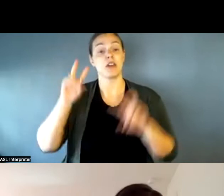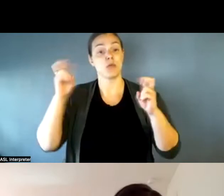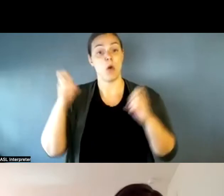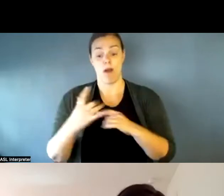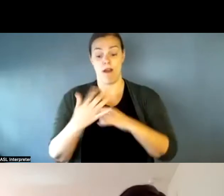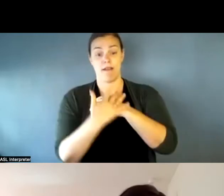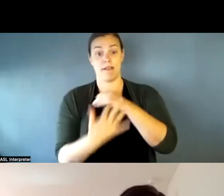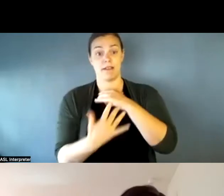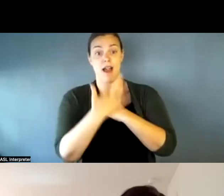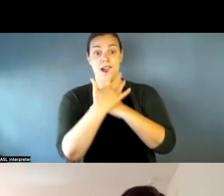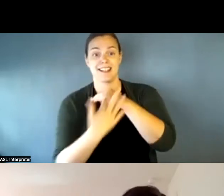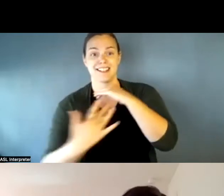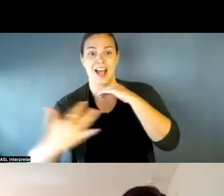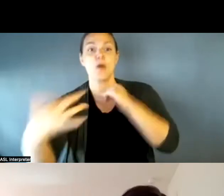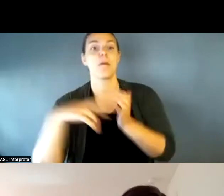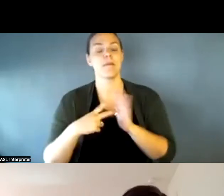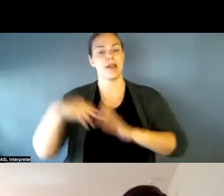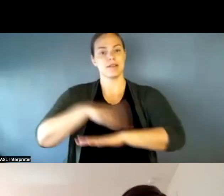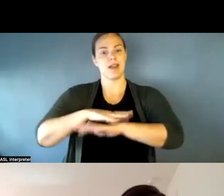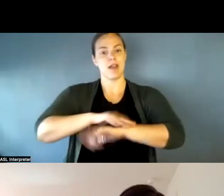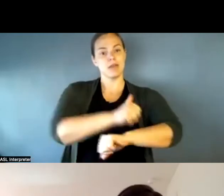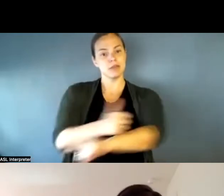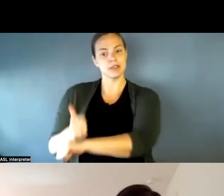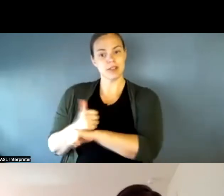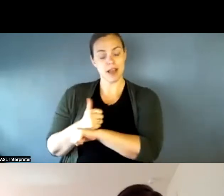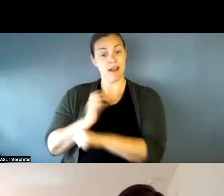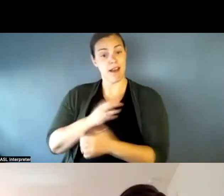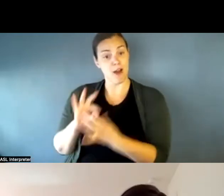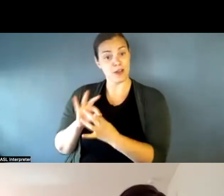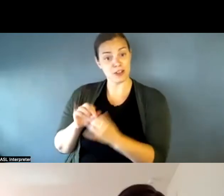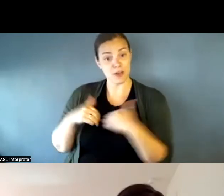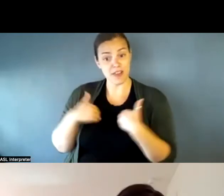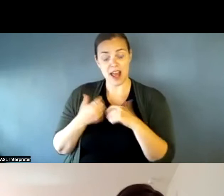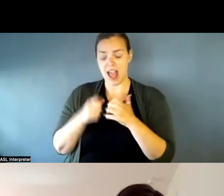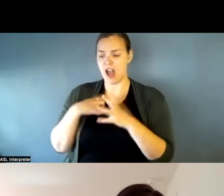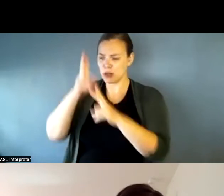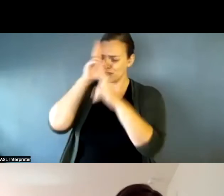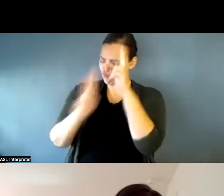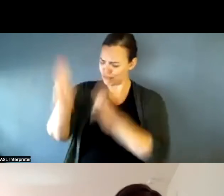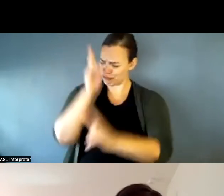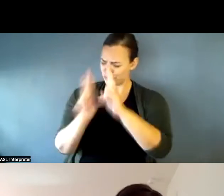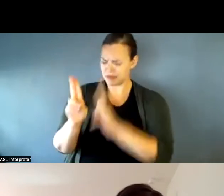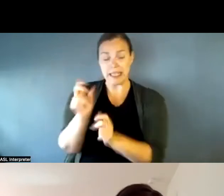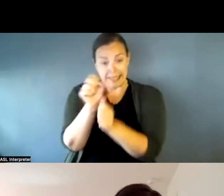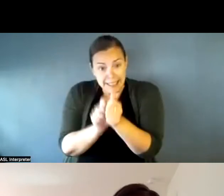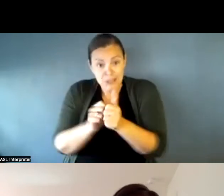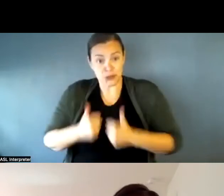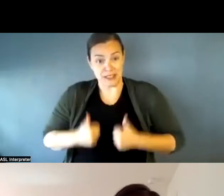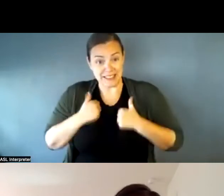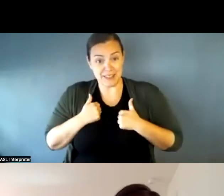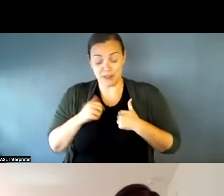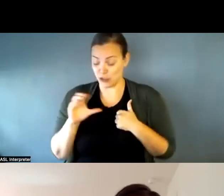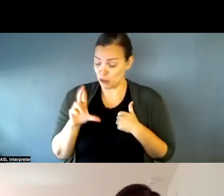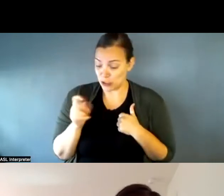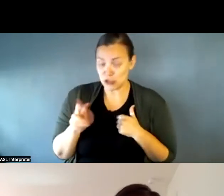with animals, and how we revere each living creature, that's because we recognize